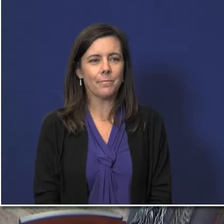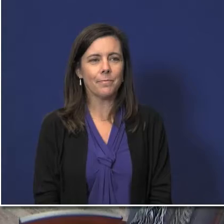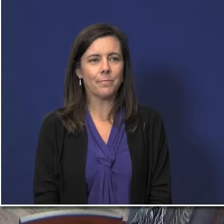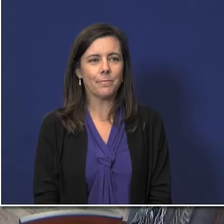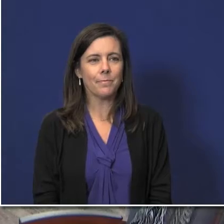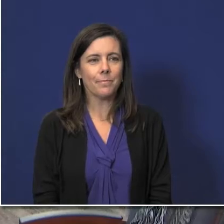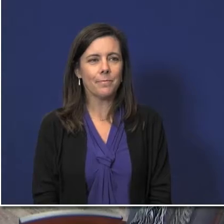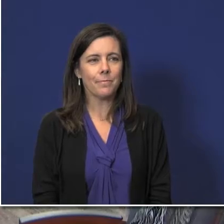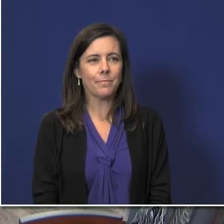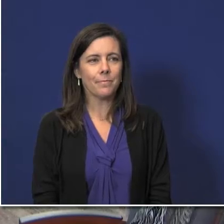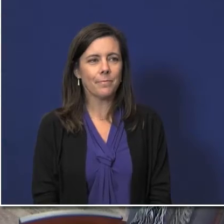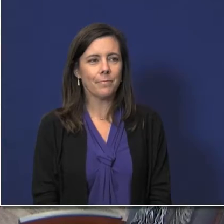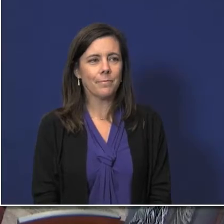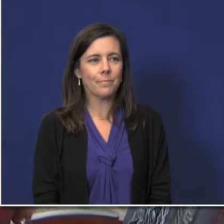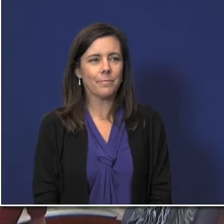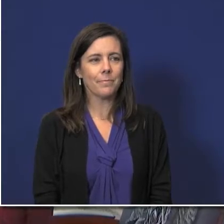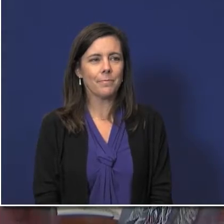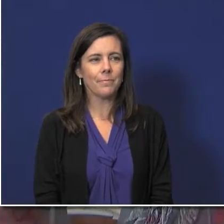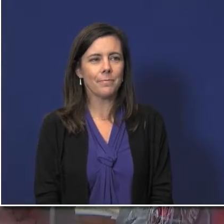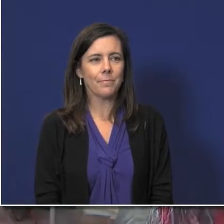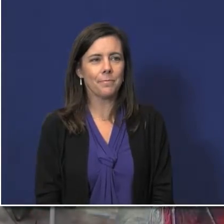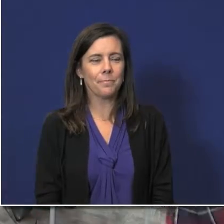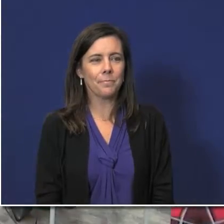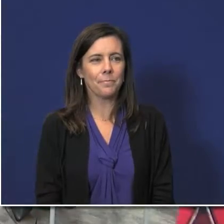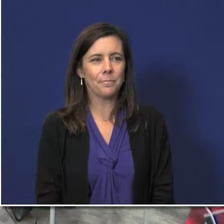You may be seated.